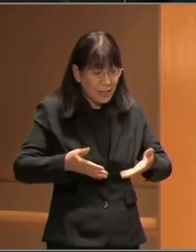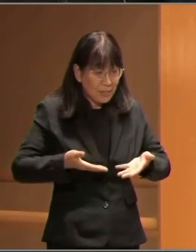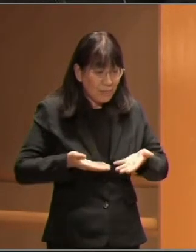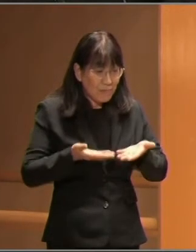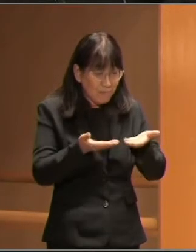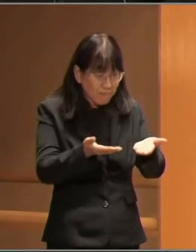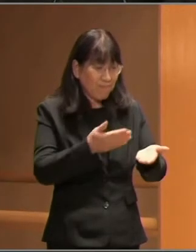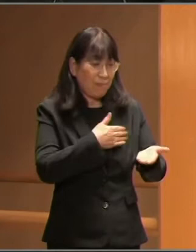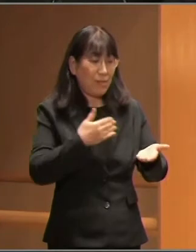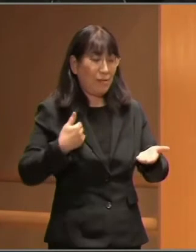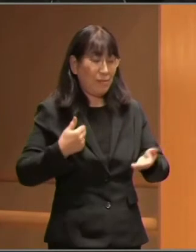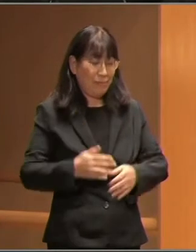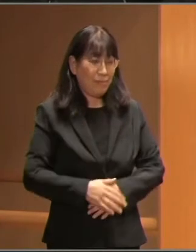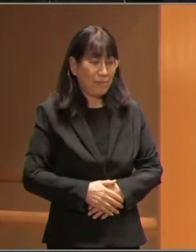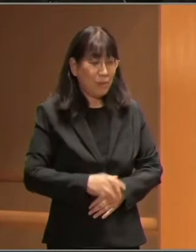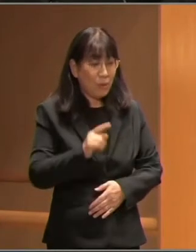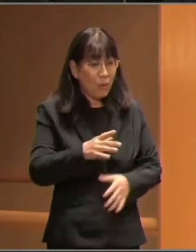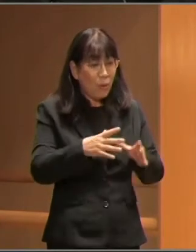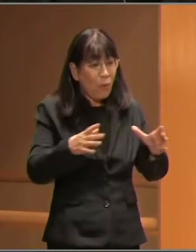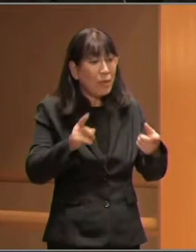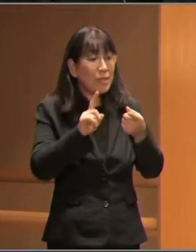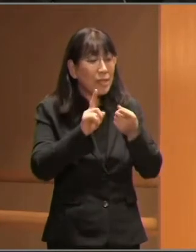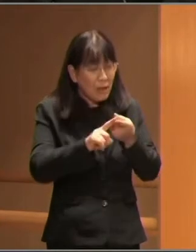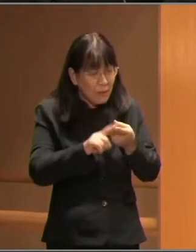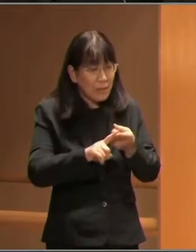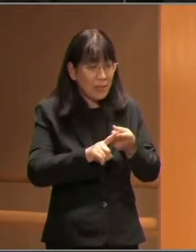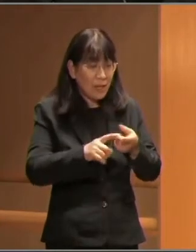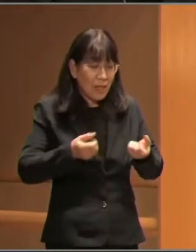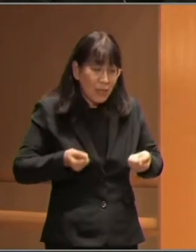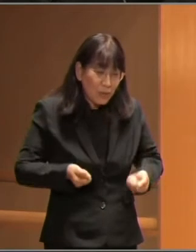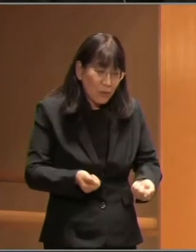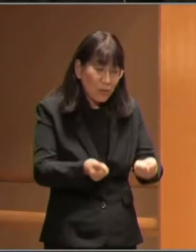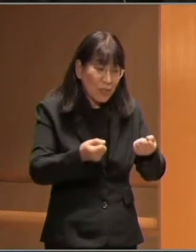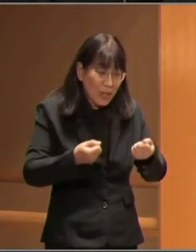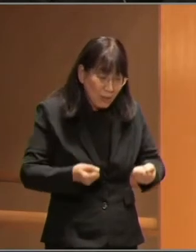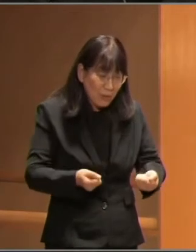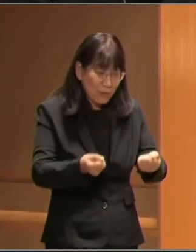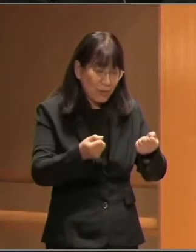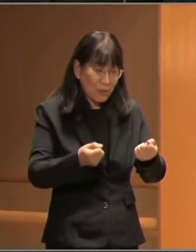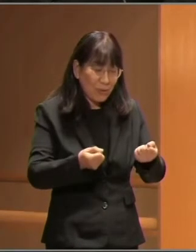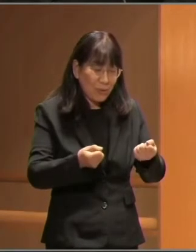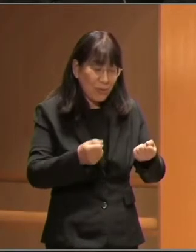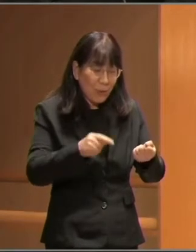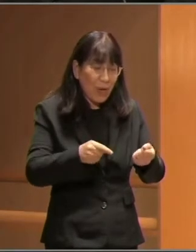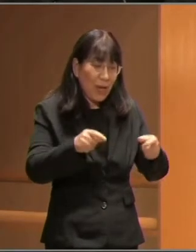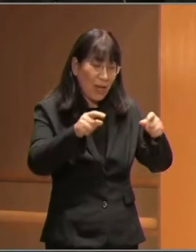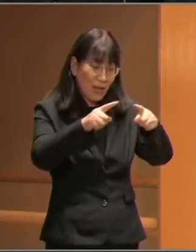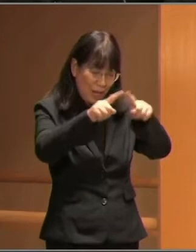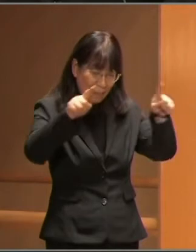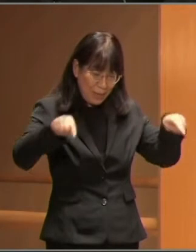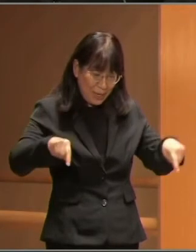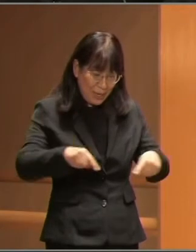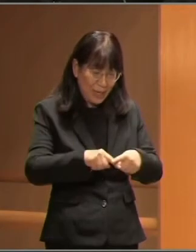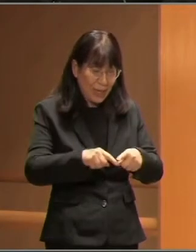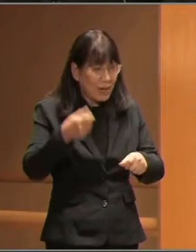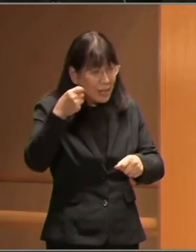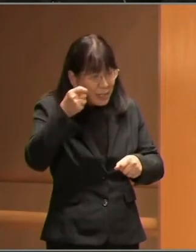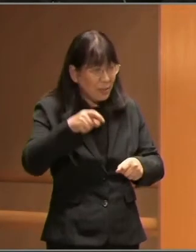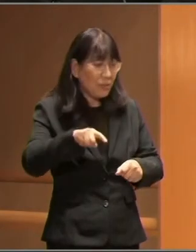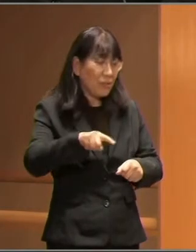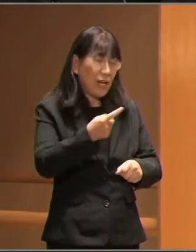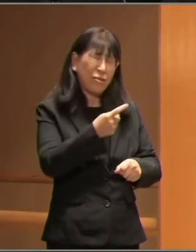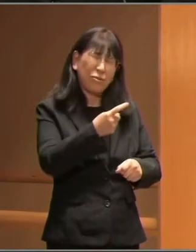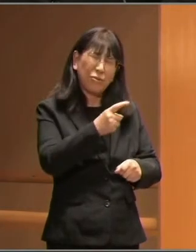1,118 millimeter size paper. And these two staff are making